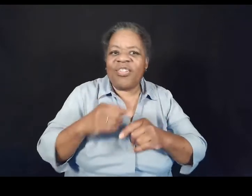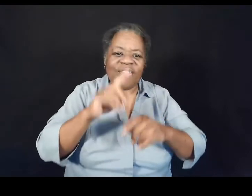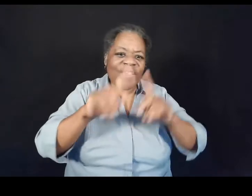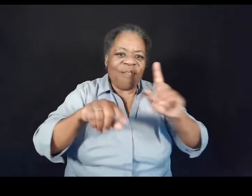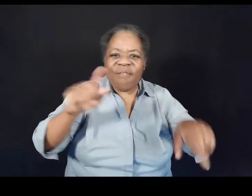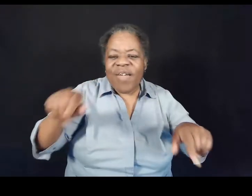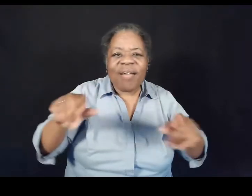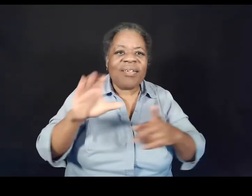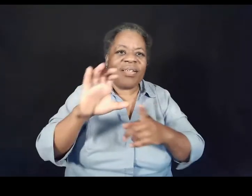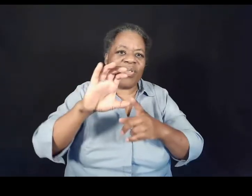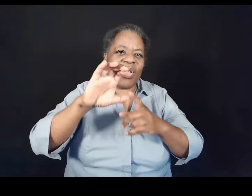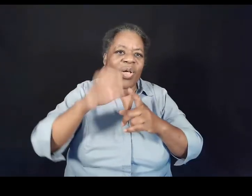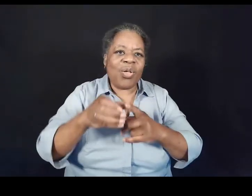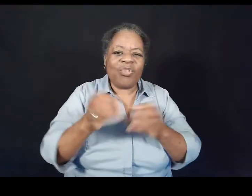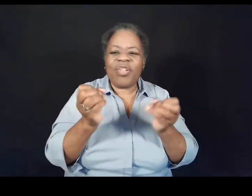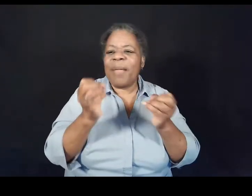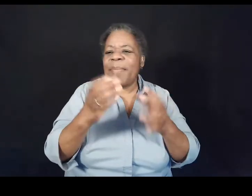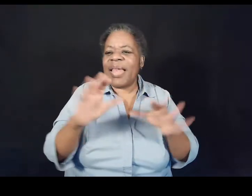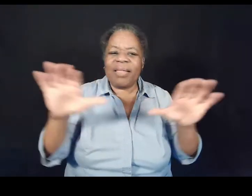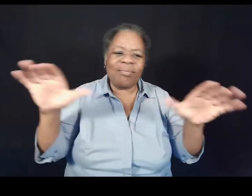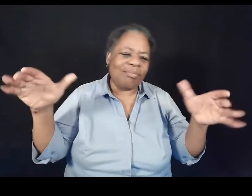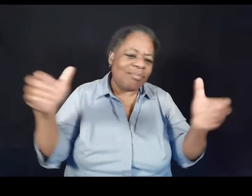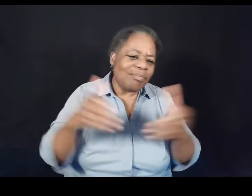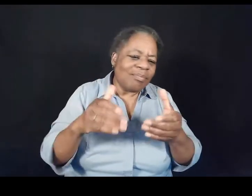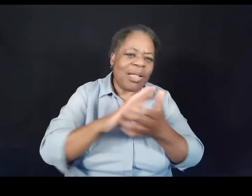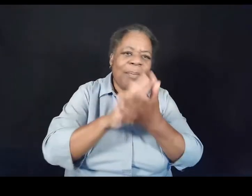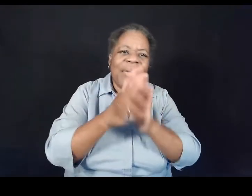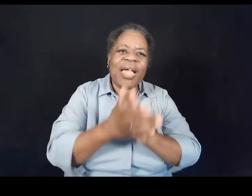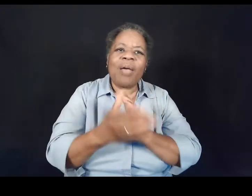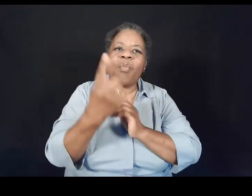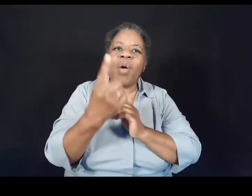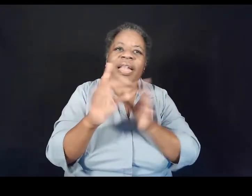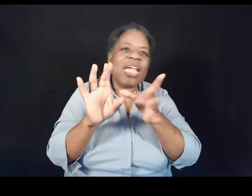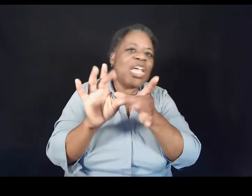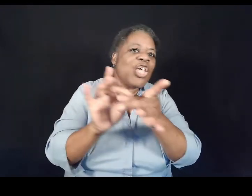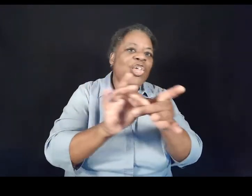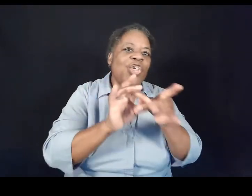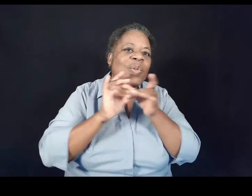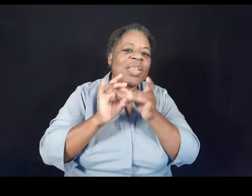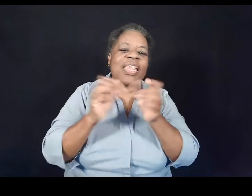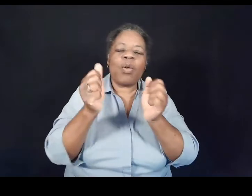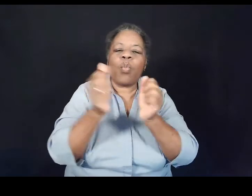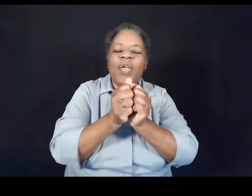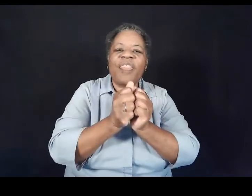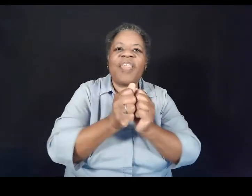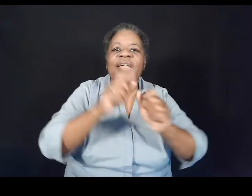where many become one, and where we have unity with diversity.